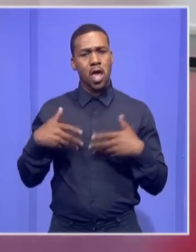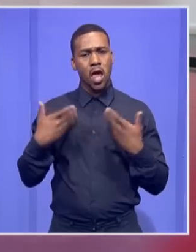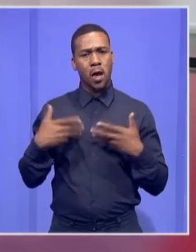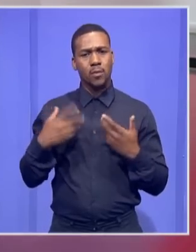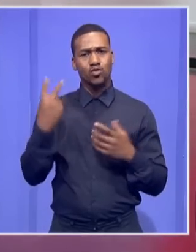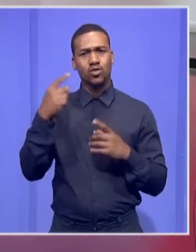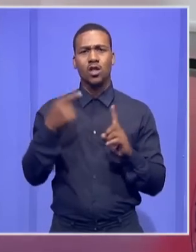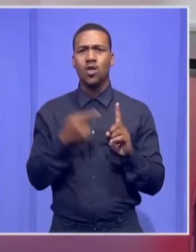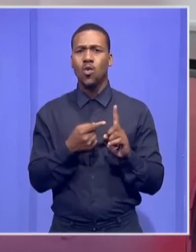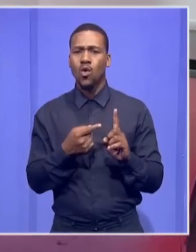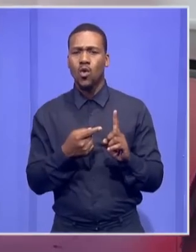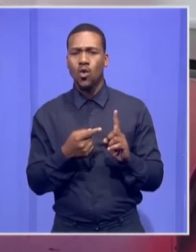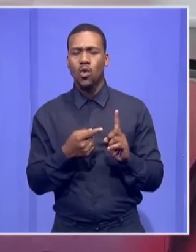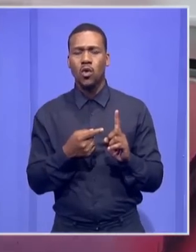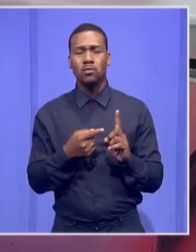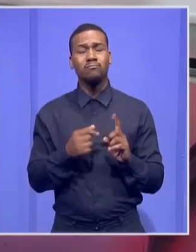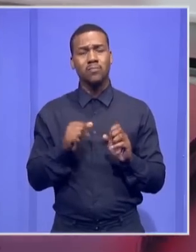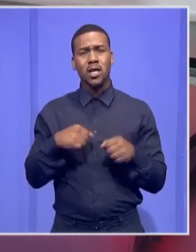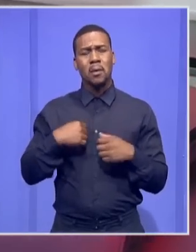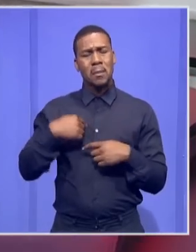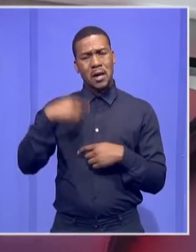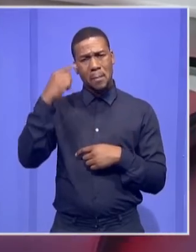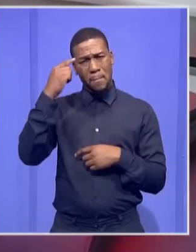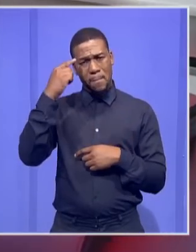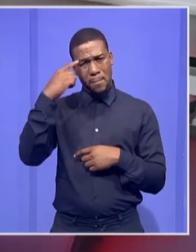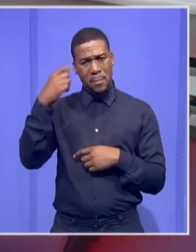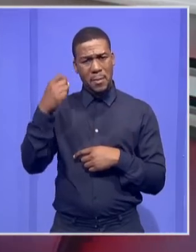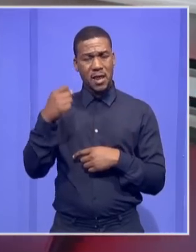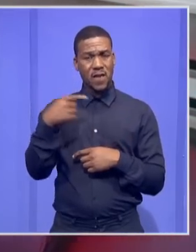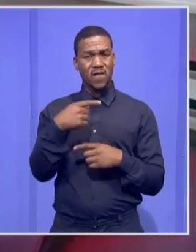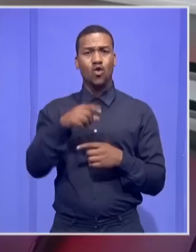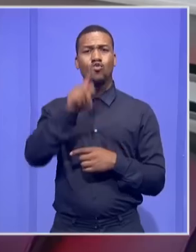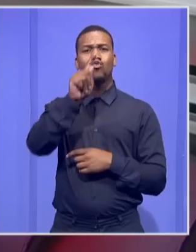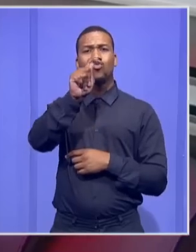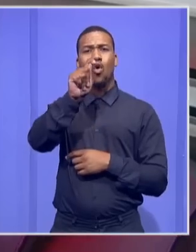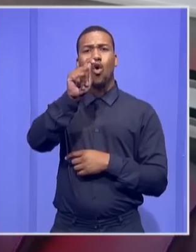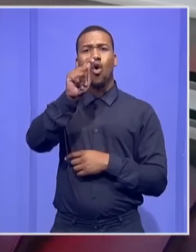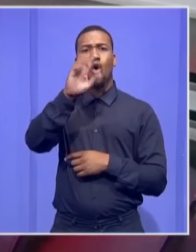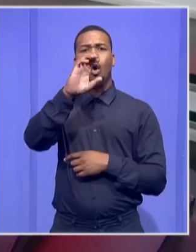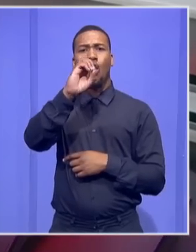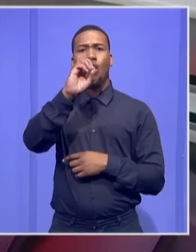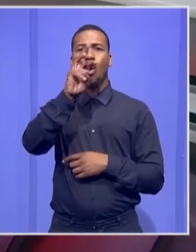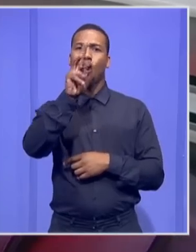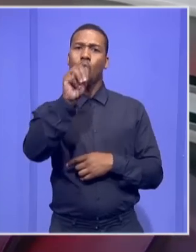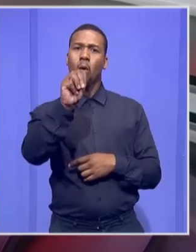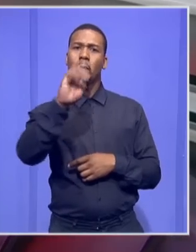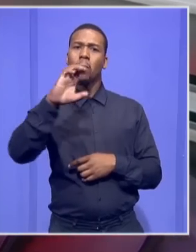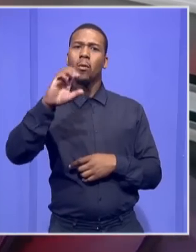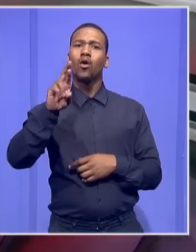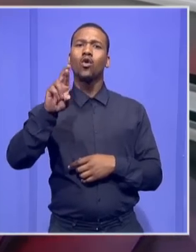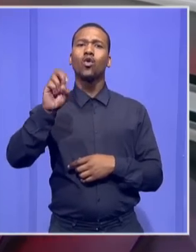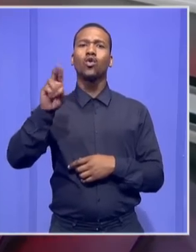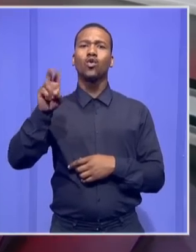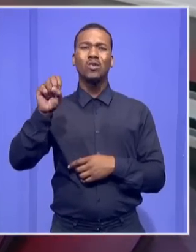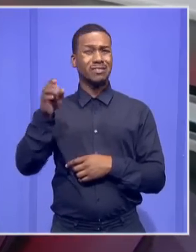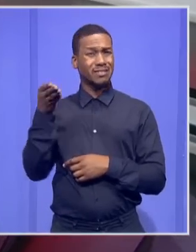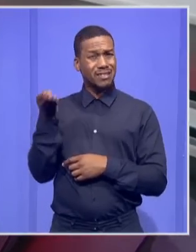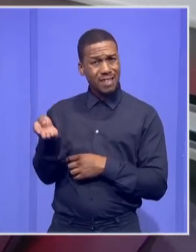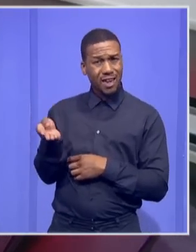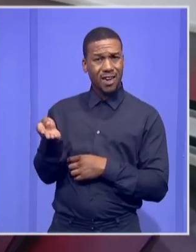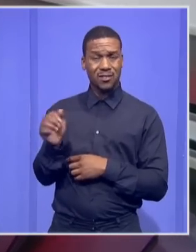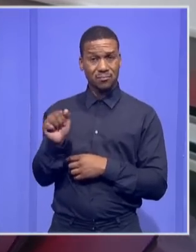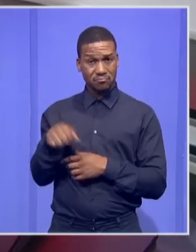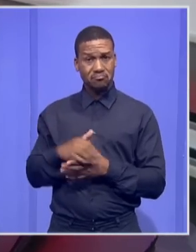mean, it's going to be interesting. I know that Tom Cruise has also been invited, but these are all guys that have been involved in the